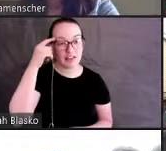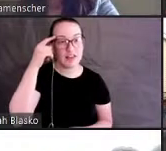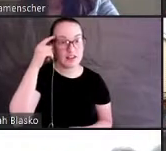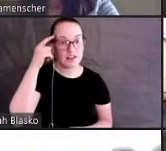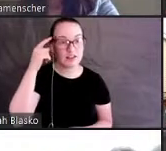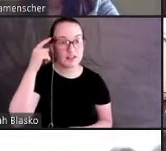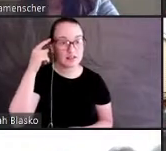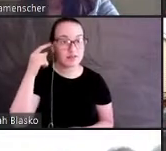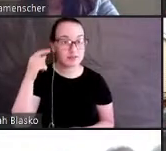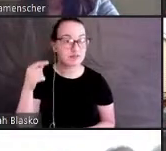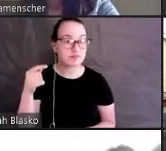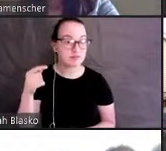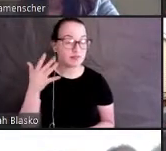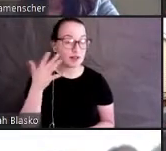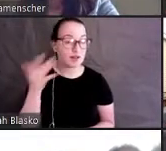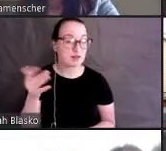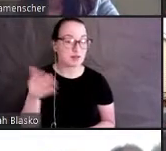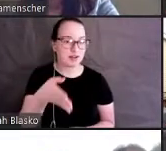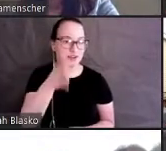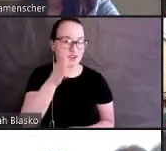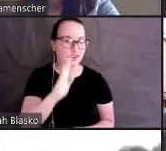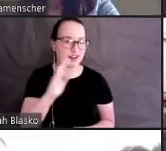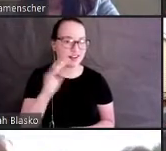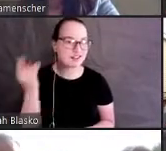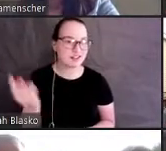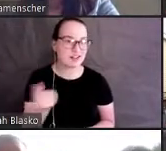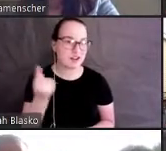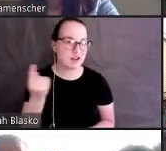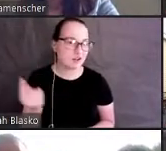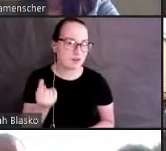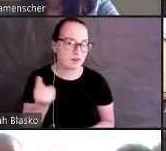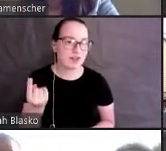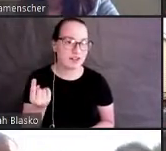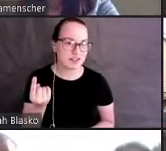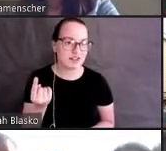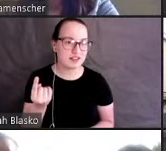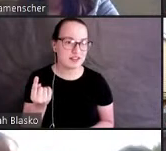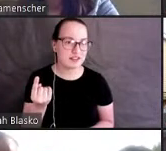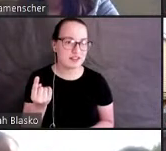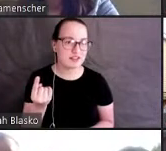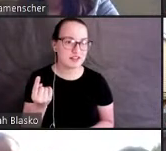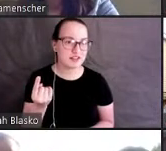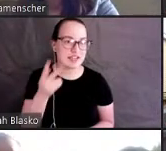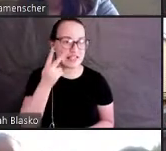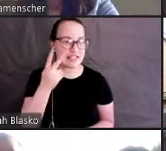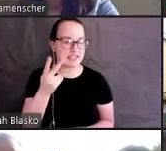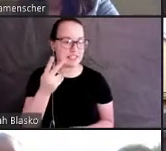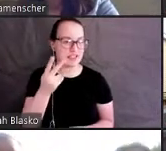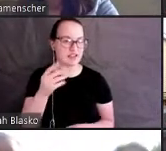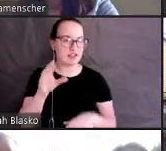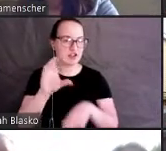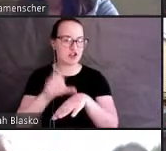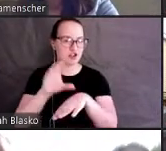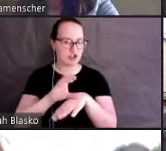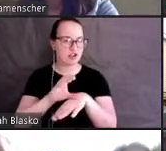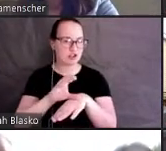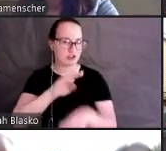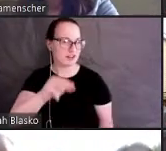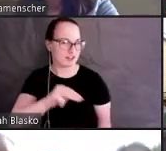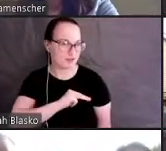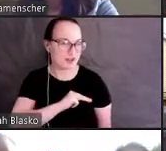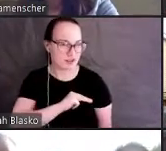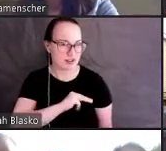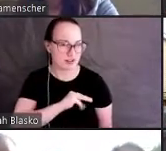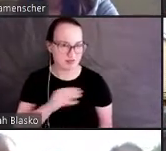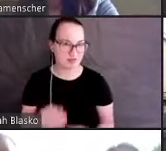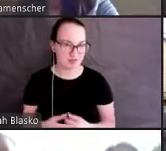that's why God has always viewed the church as the mission. Because when you come into the church,